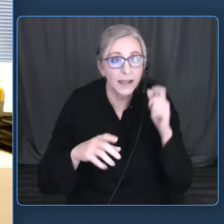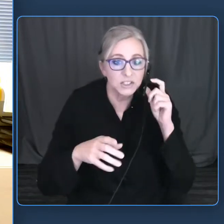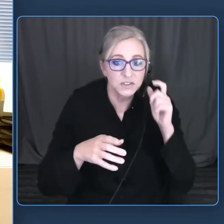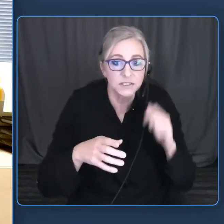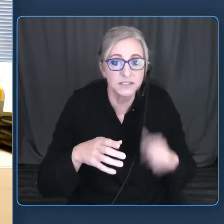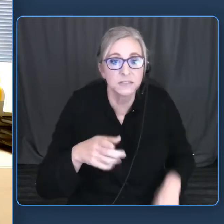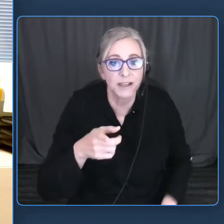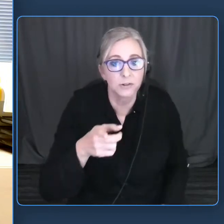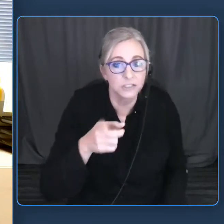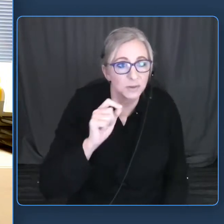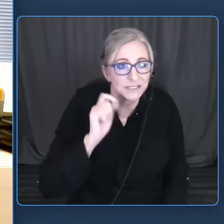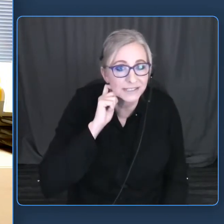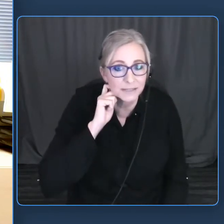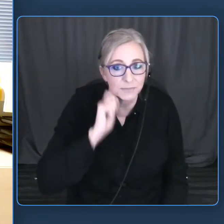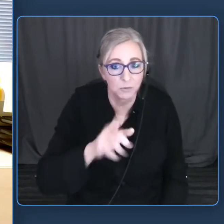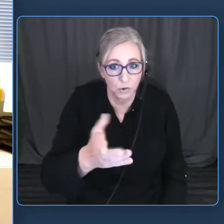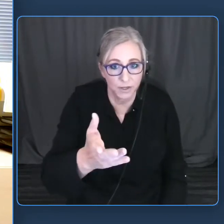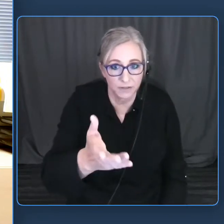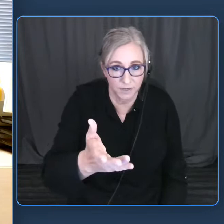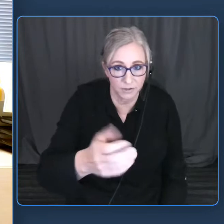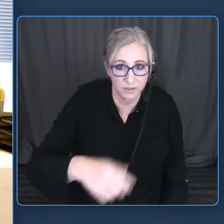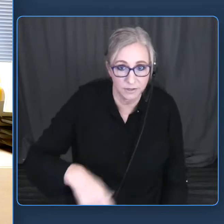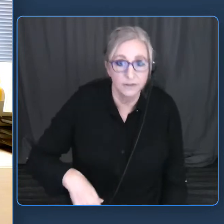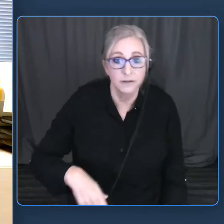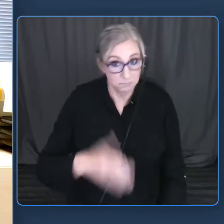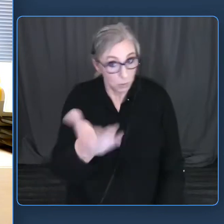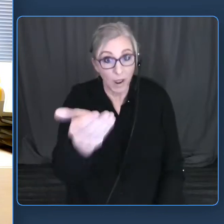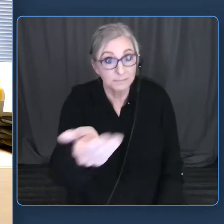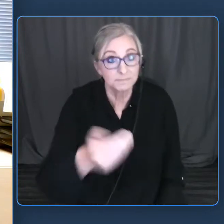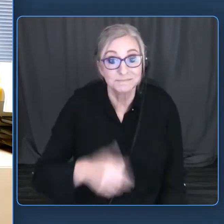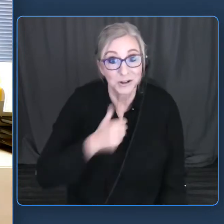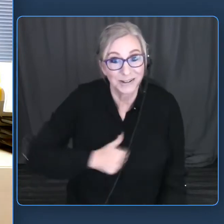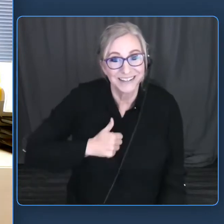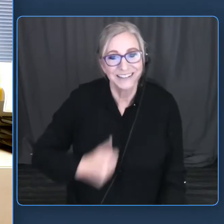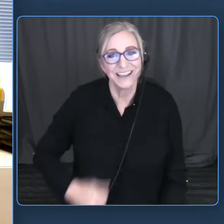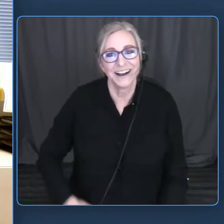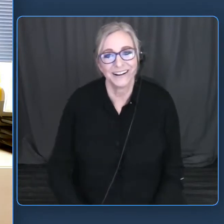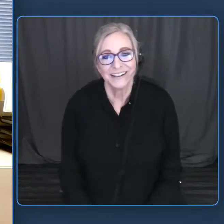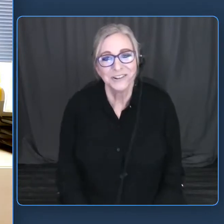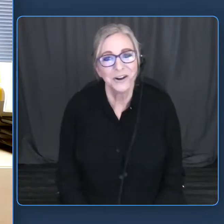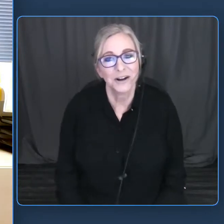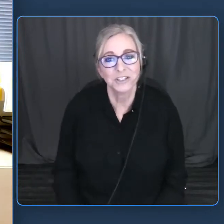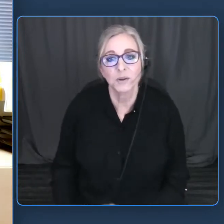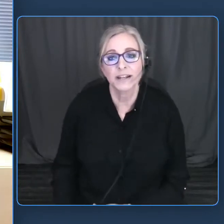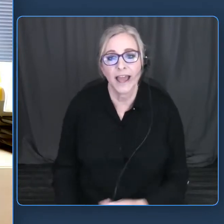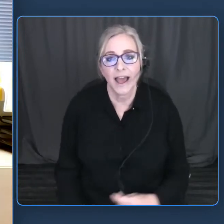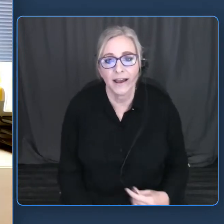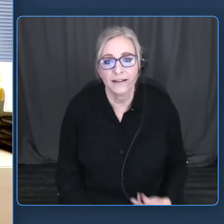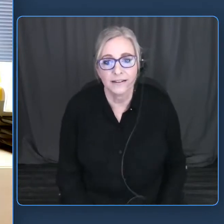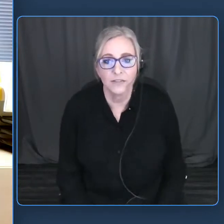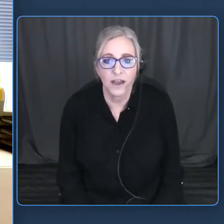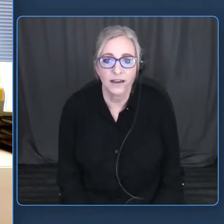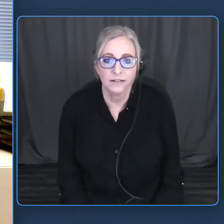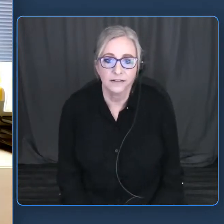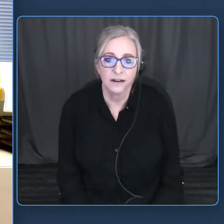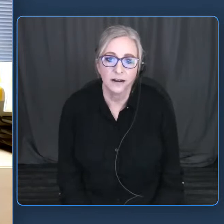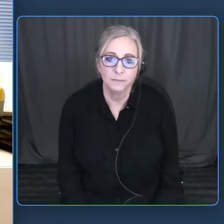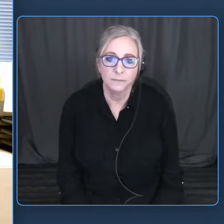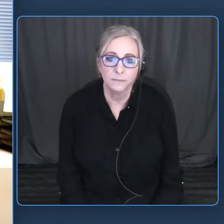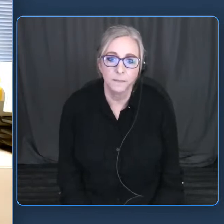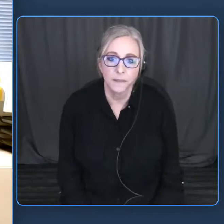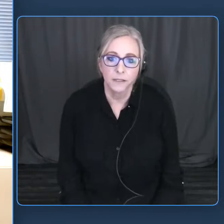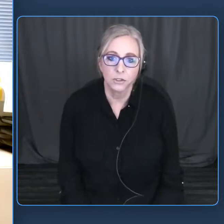to This is Michael. I just wanted to say something real quick, if I could. Go ahead. Sorry. Yeah. No, I just wanted to add that,